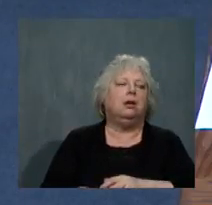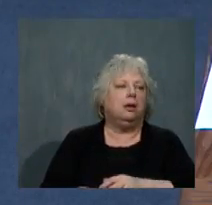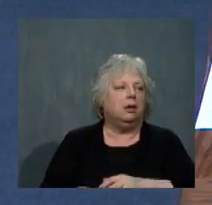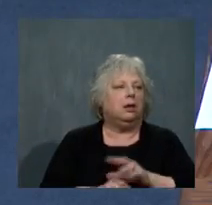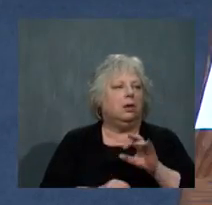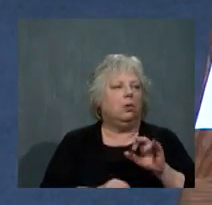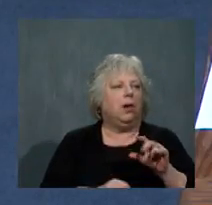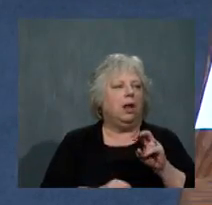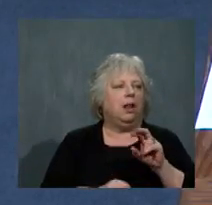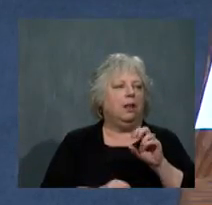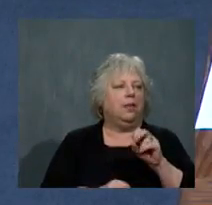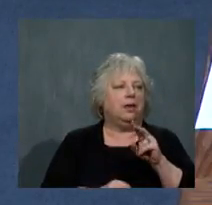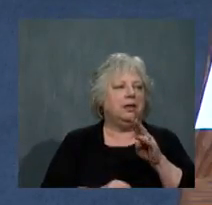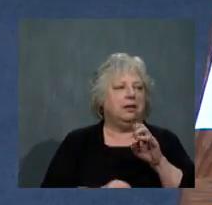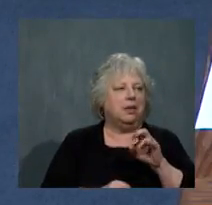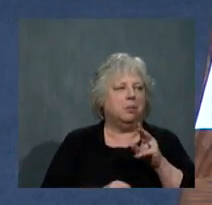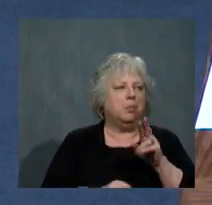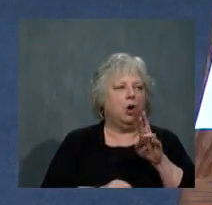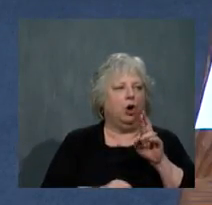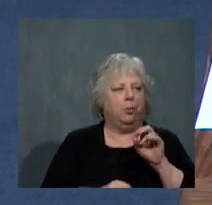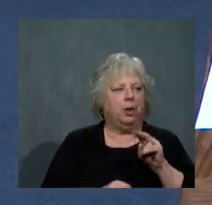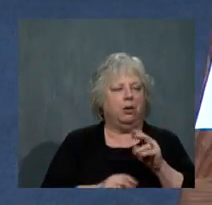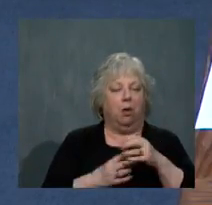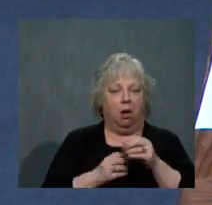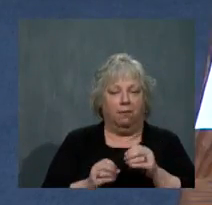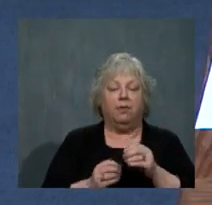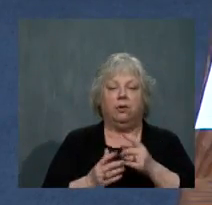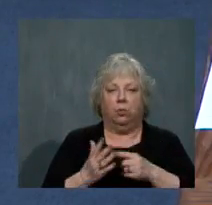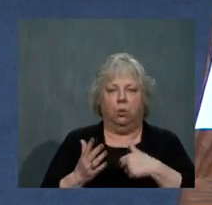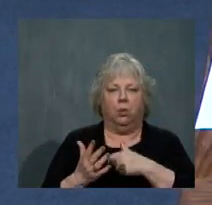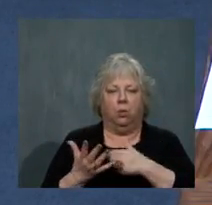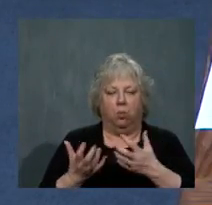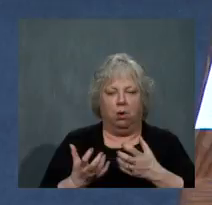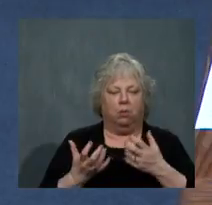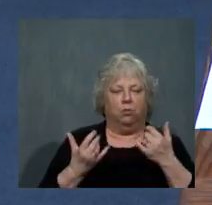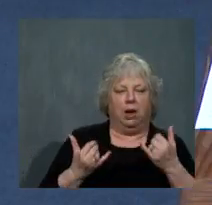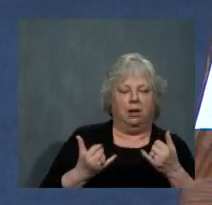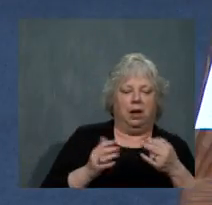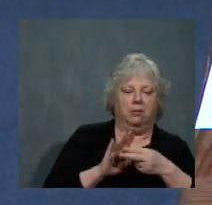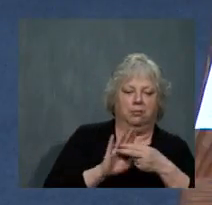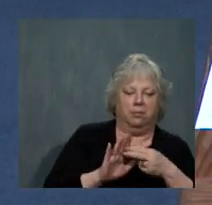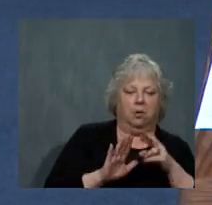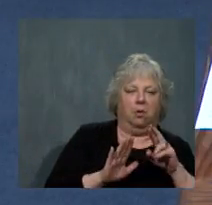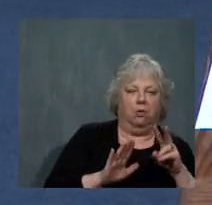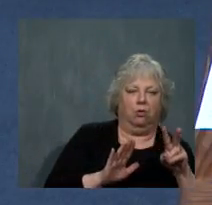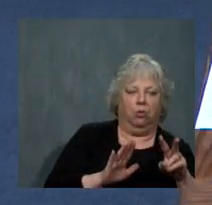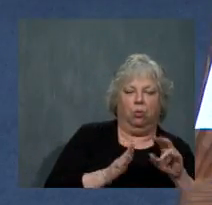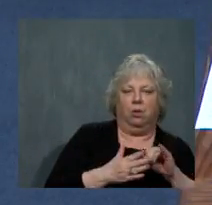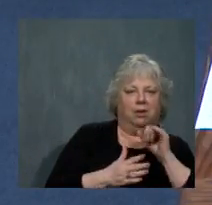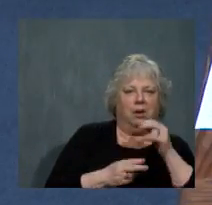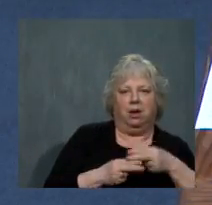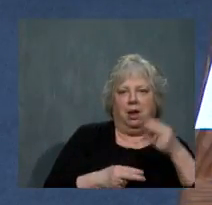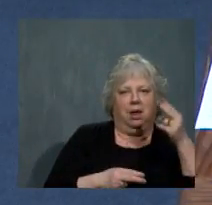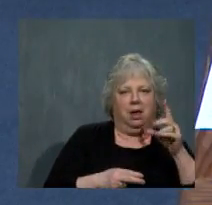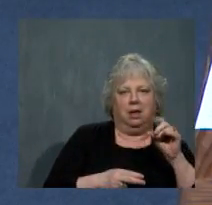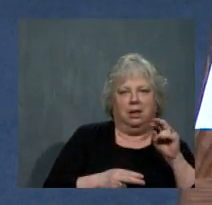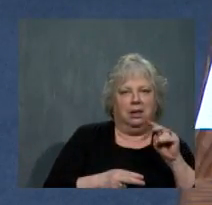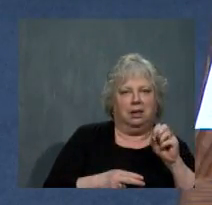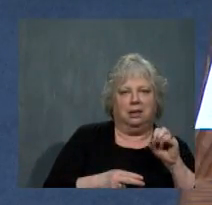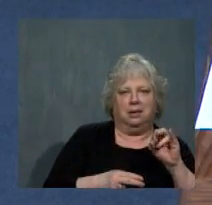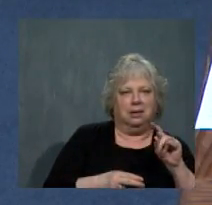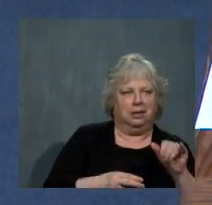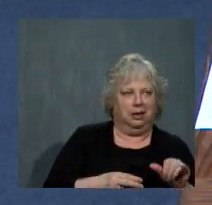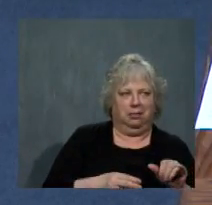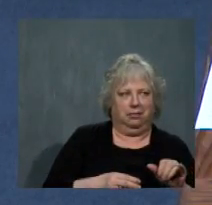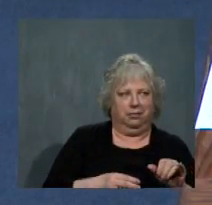the suburban office is what we're wanting to go to. Residential right now is R2, which is not high density to the point